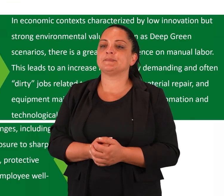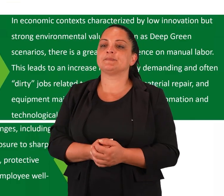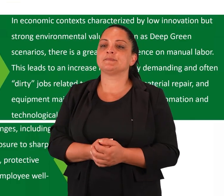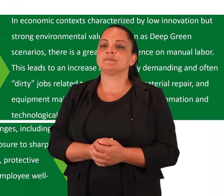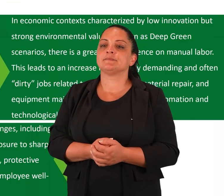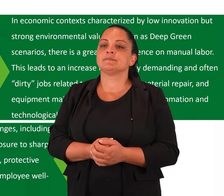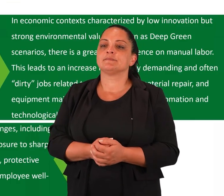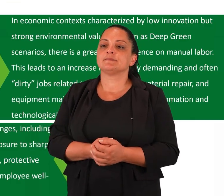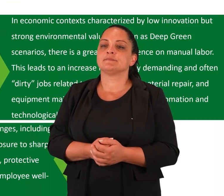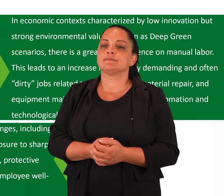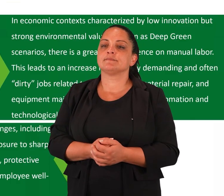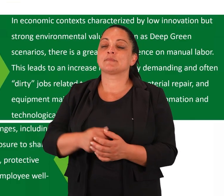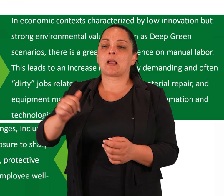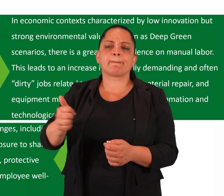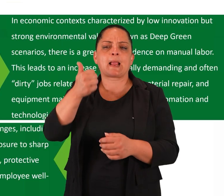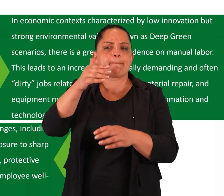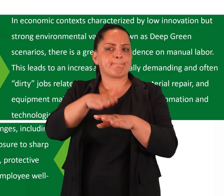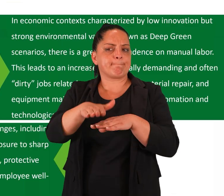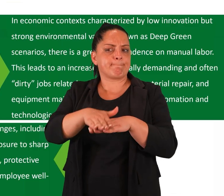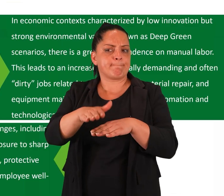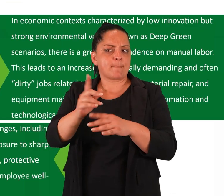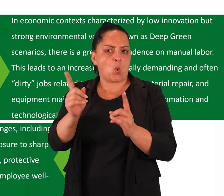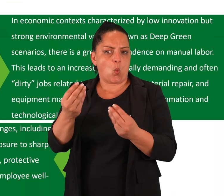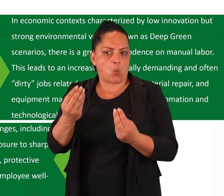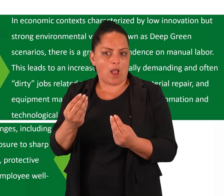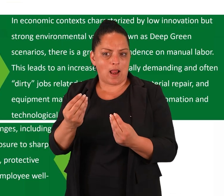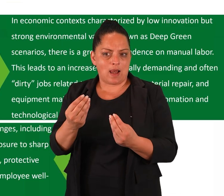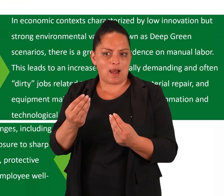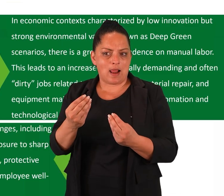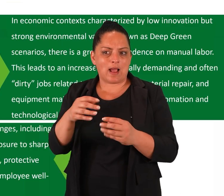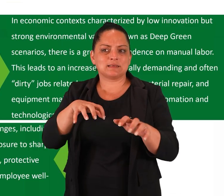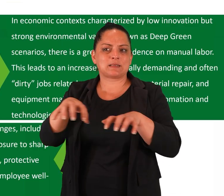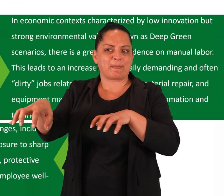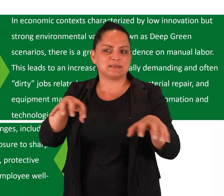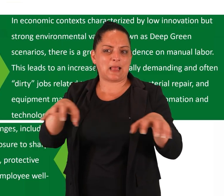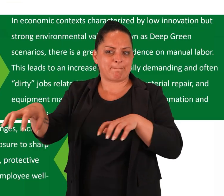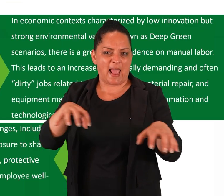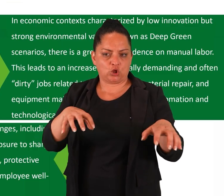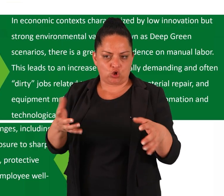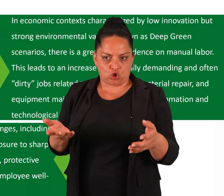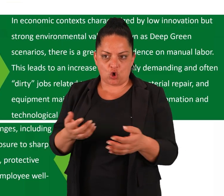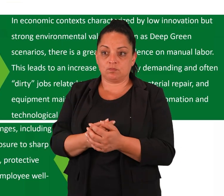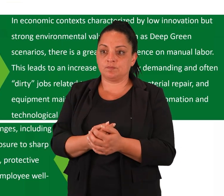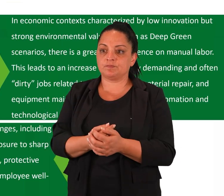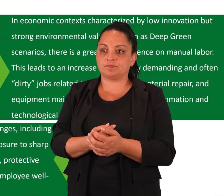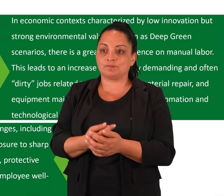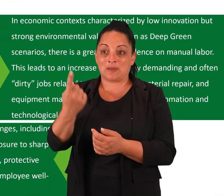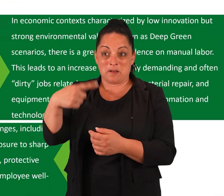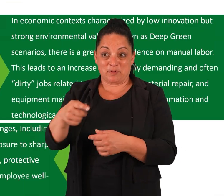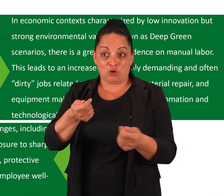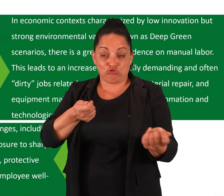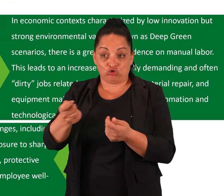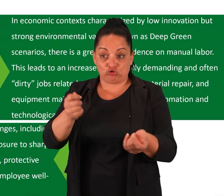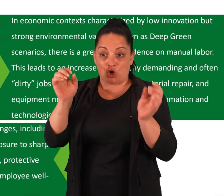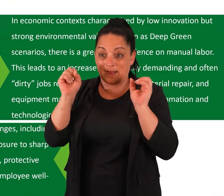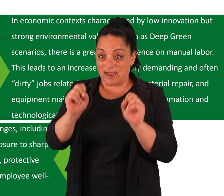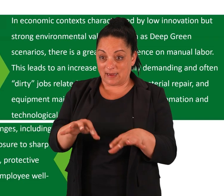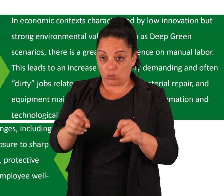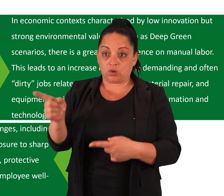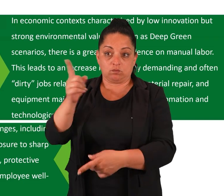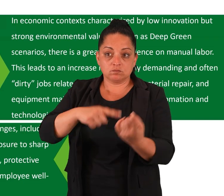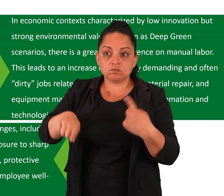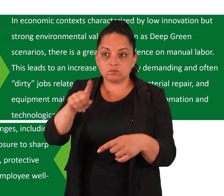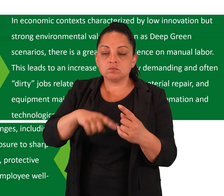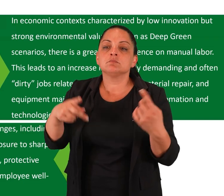Sorting is the first relevant skill to mention. In waste management and recycle, for example, workers